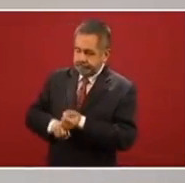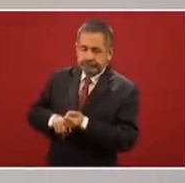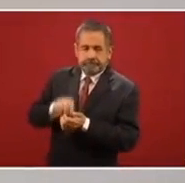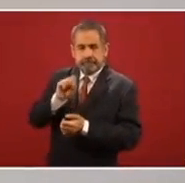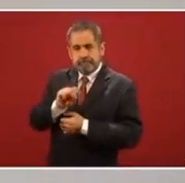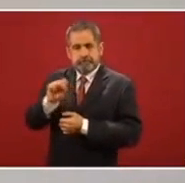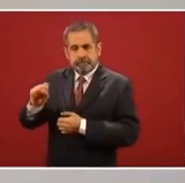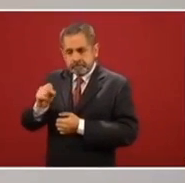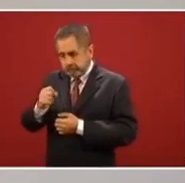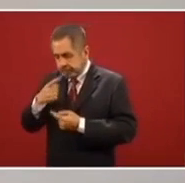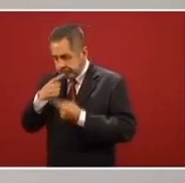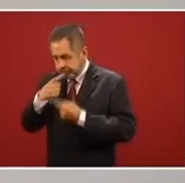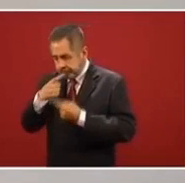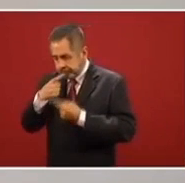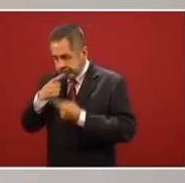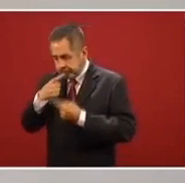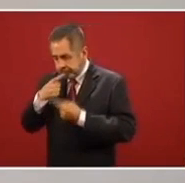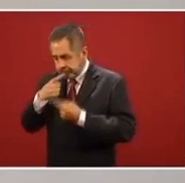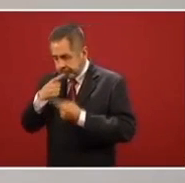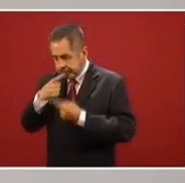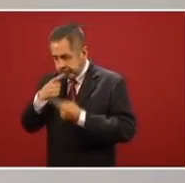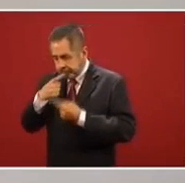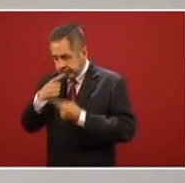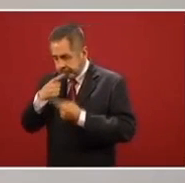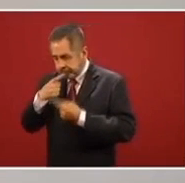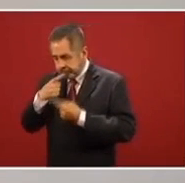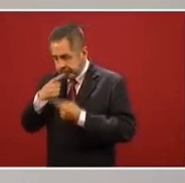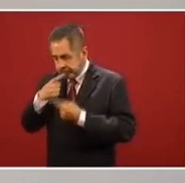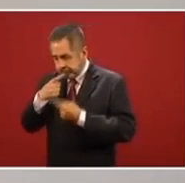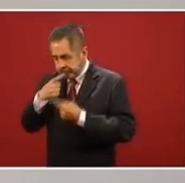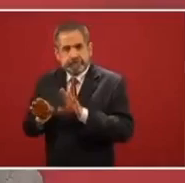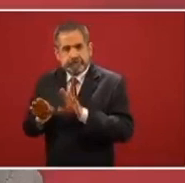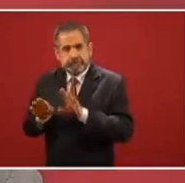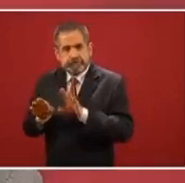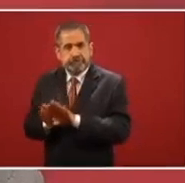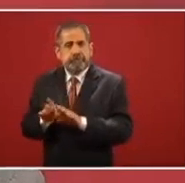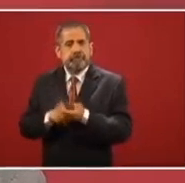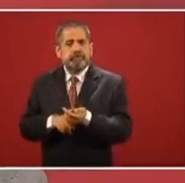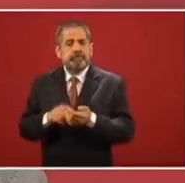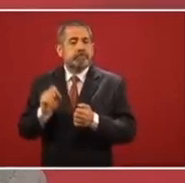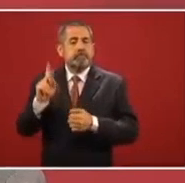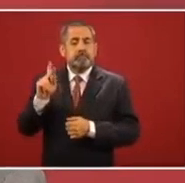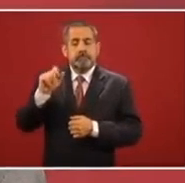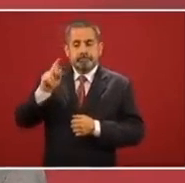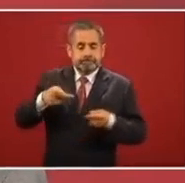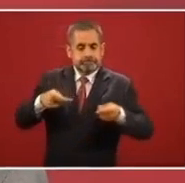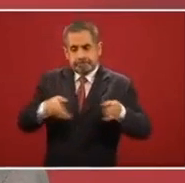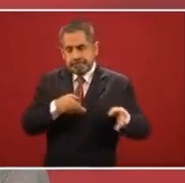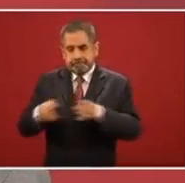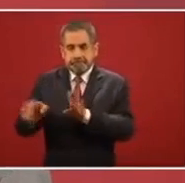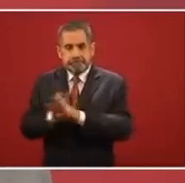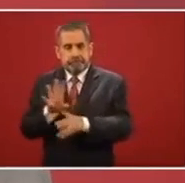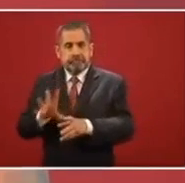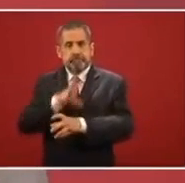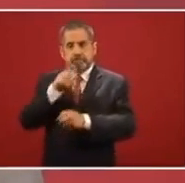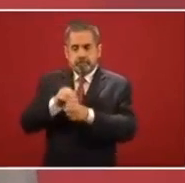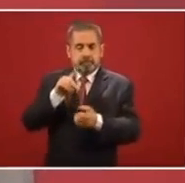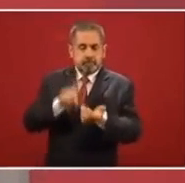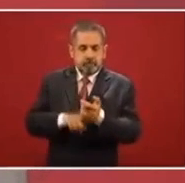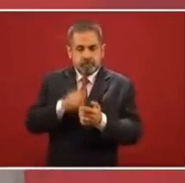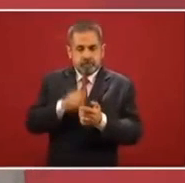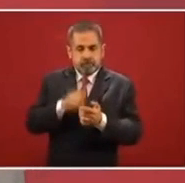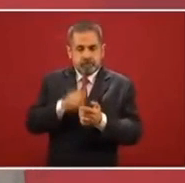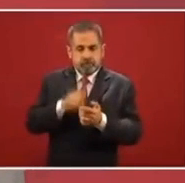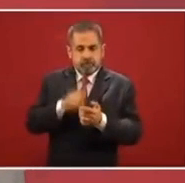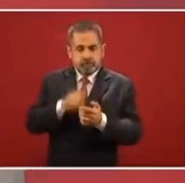las instituciones del sector, of the institutions of that sector, con el plan de preparación que involucraba ahora al resto de